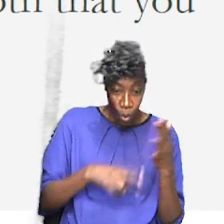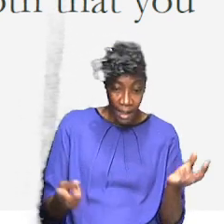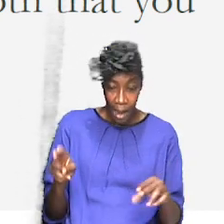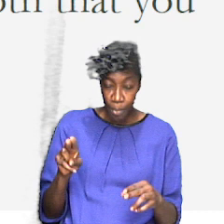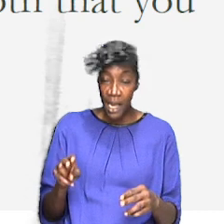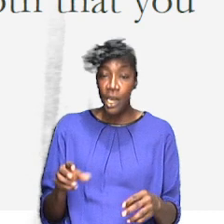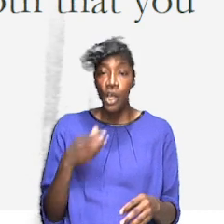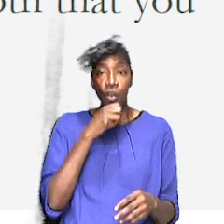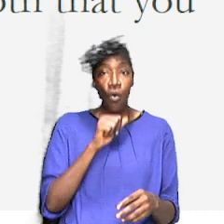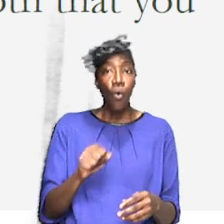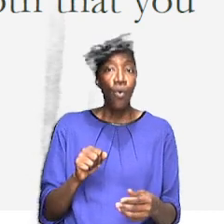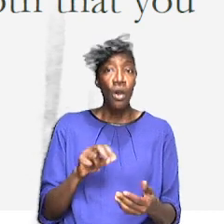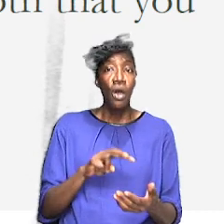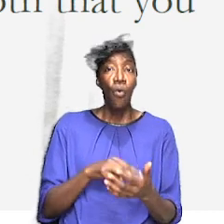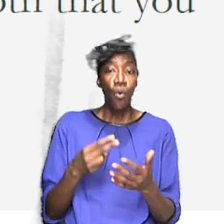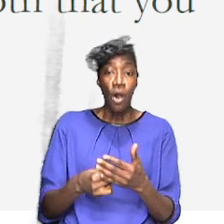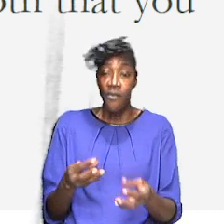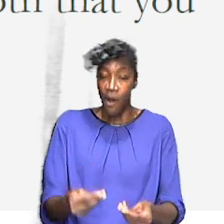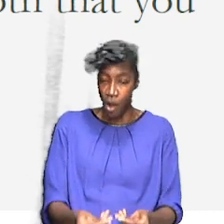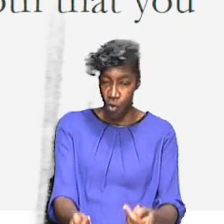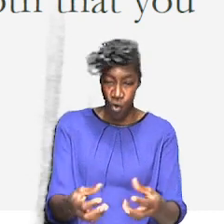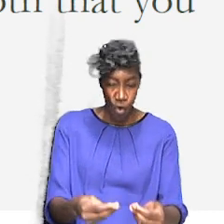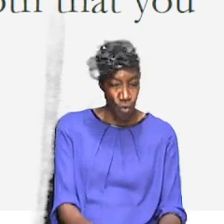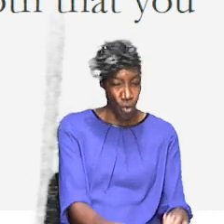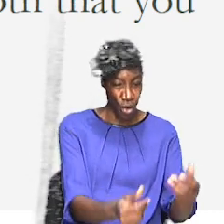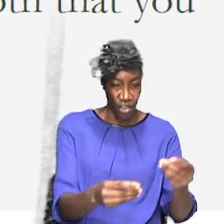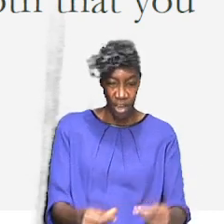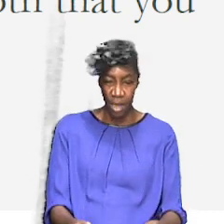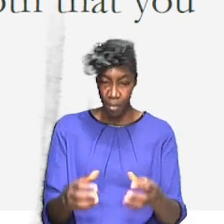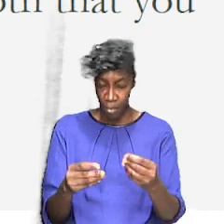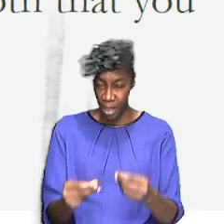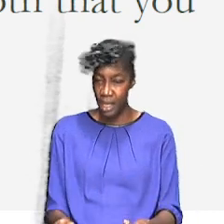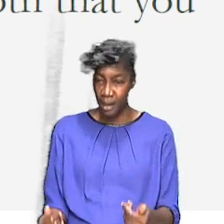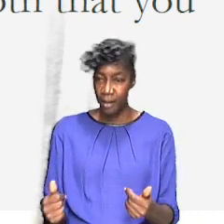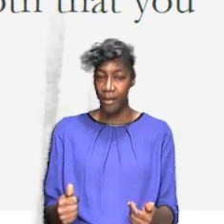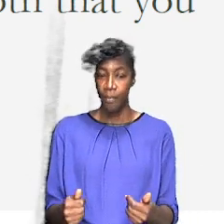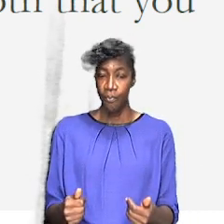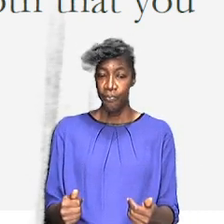crushing actually means contrition.